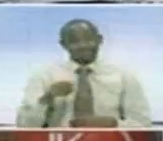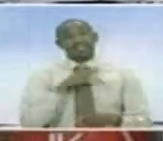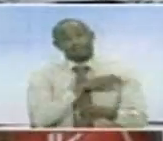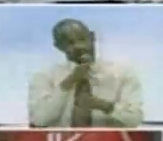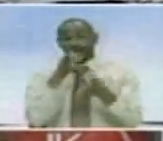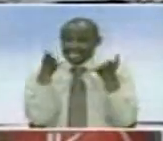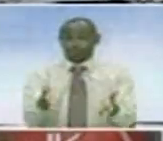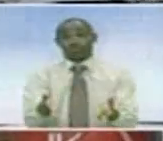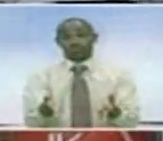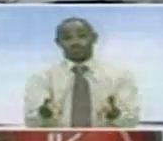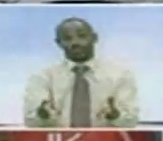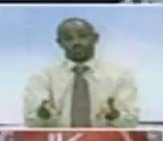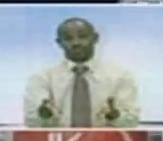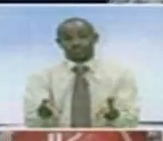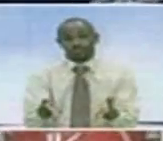today,